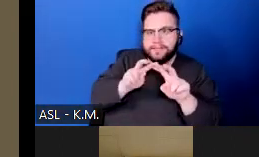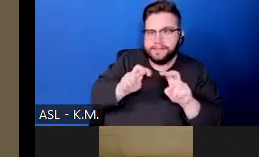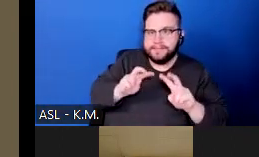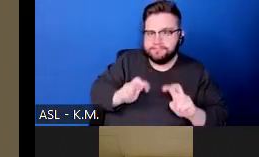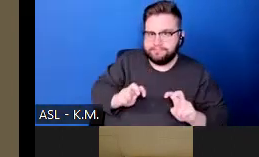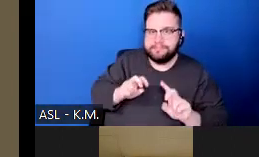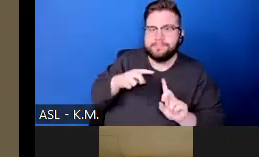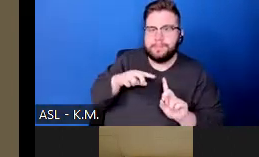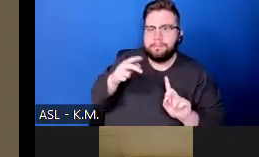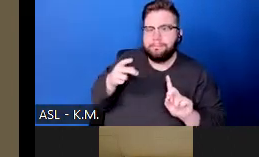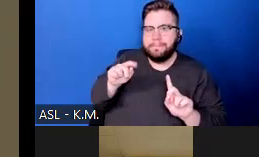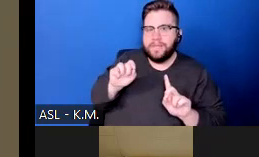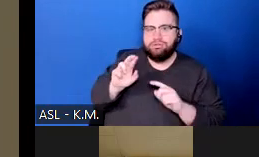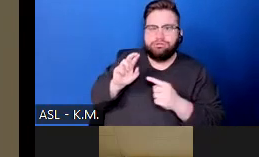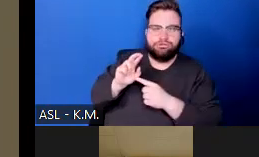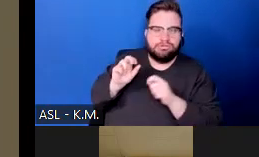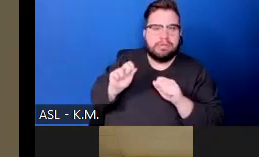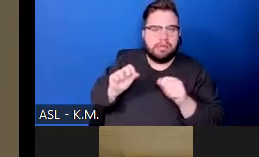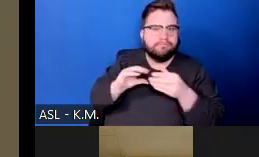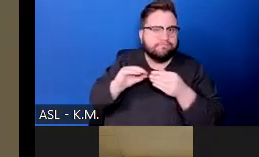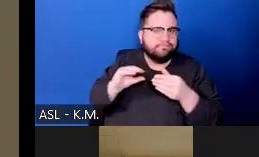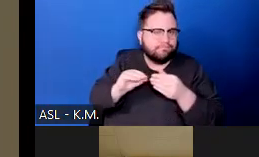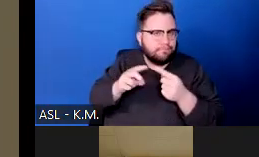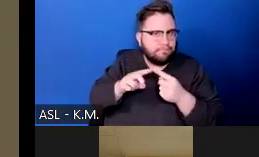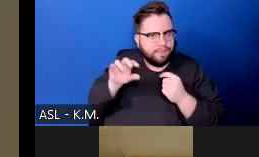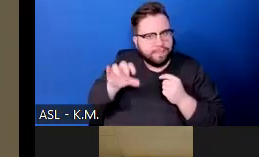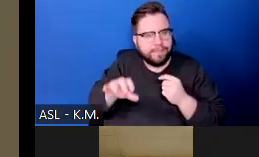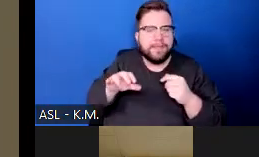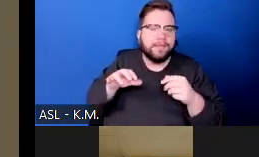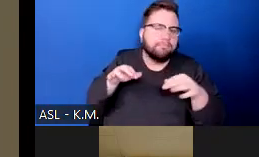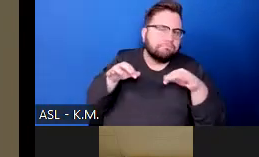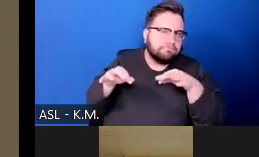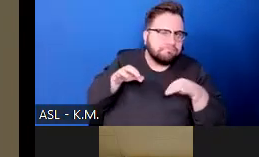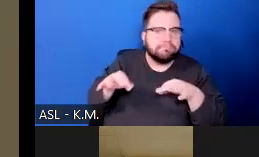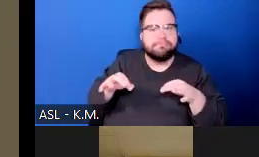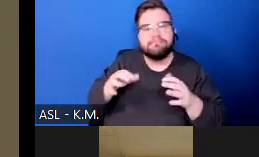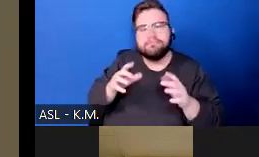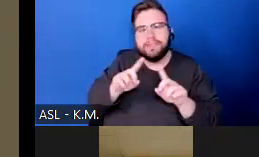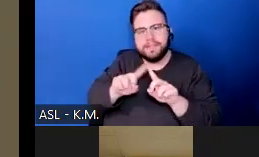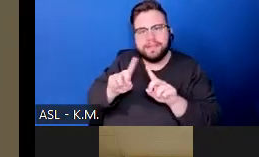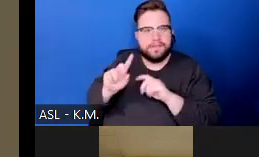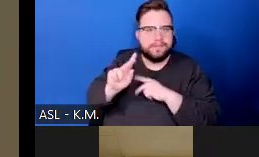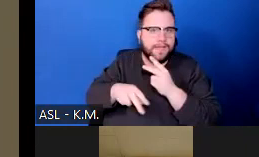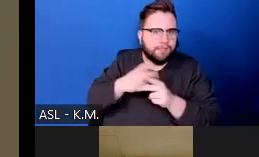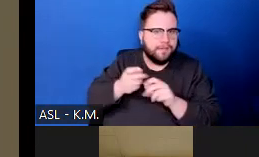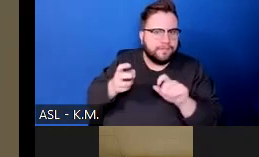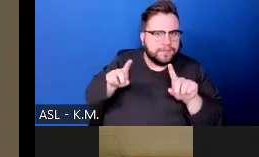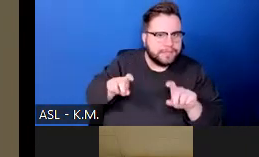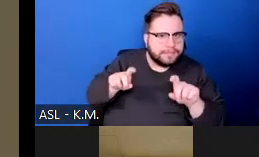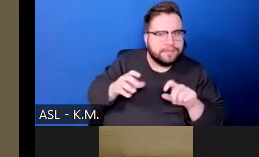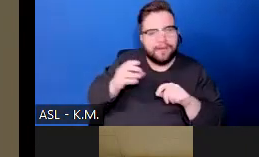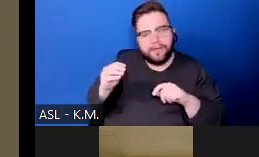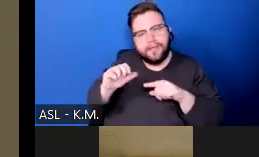for a while about. And he'll go over a lot of the different assessments and exercises we